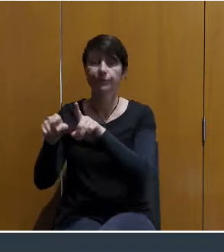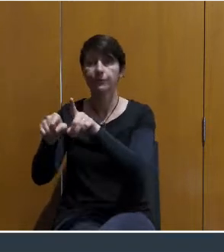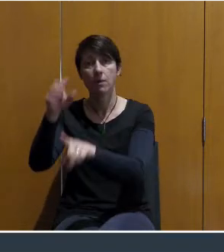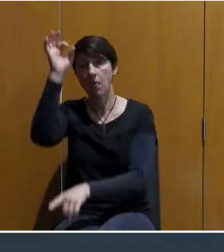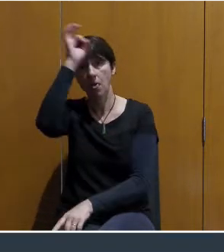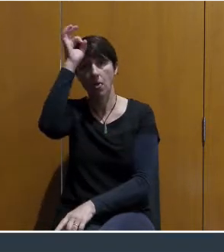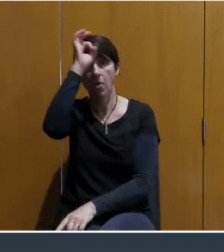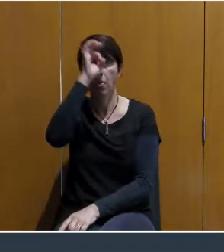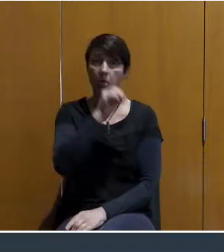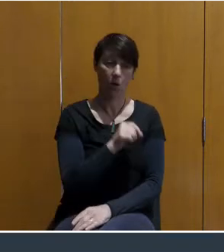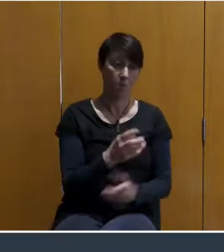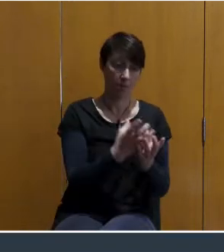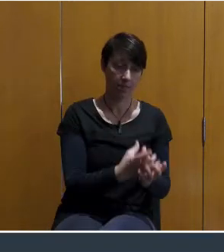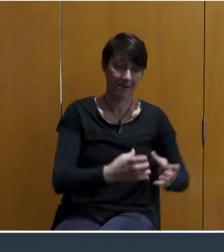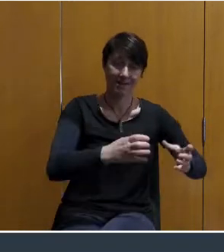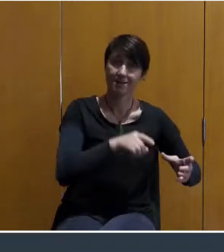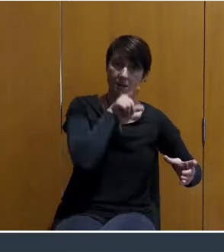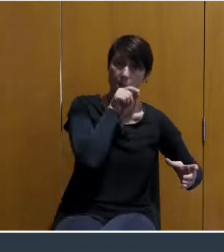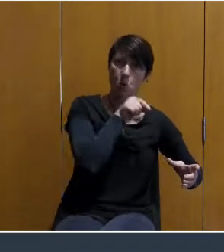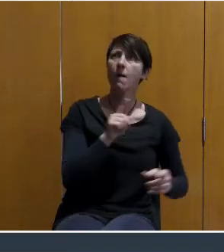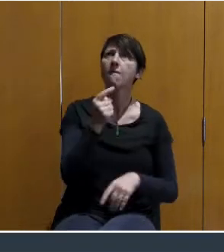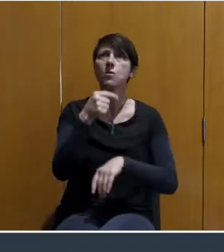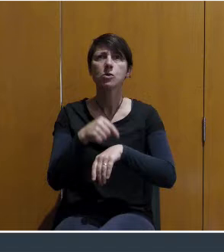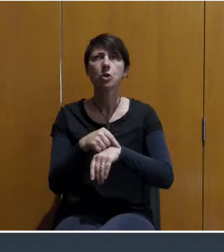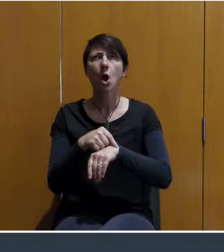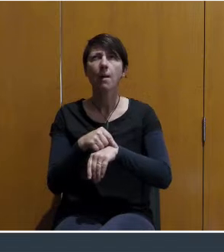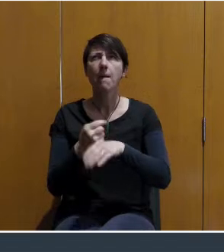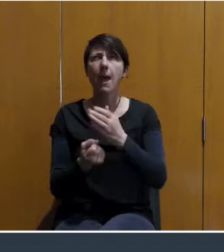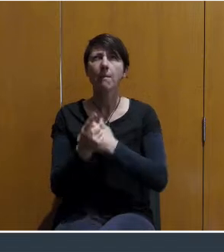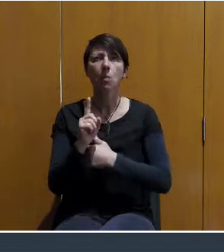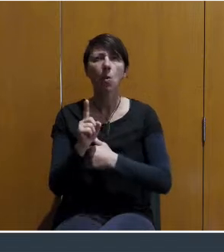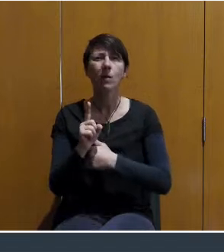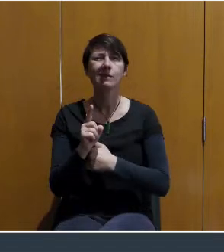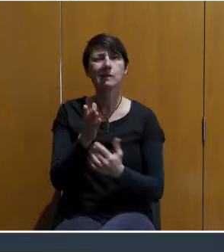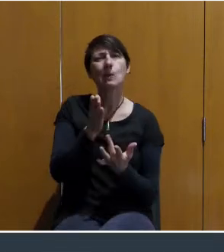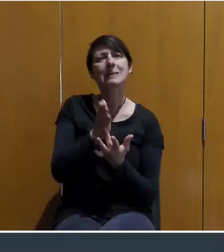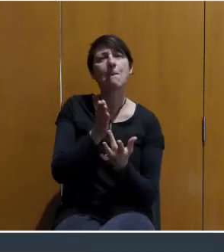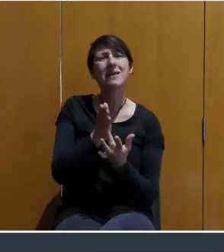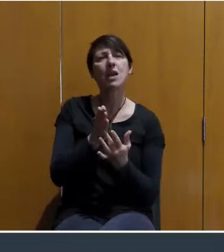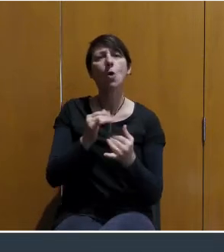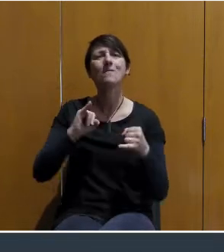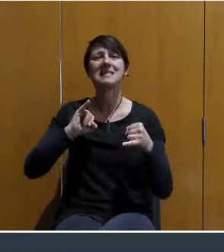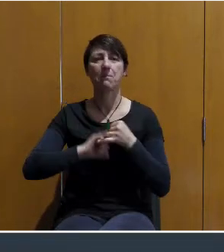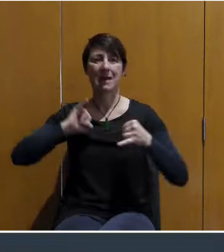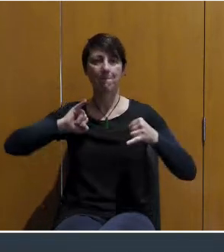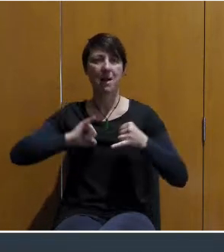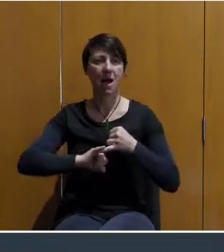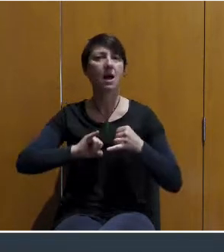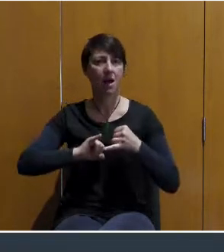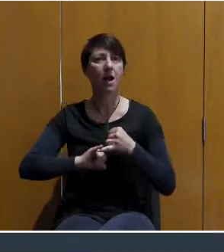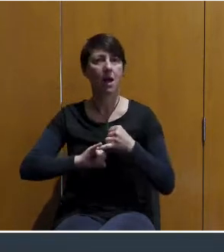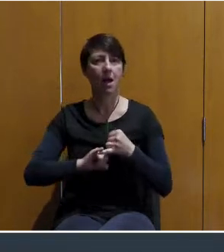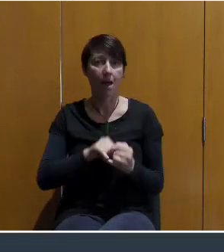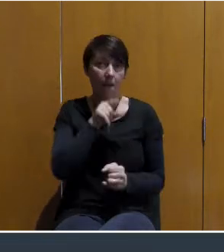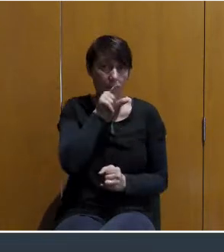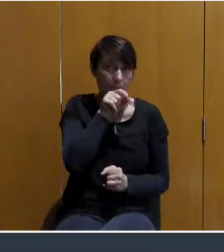occurred in mid-September. A nest was just hatching. And so the female and male had been sitting